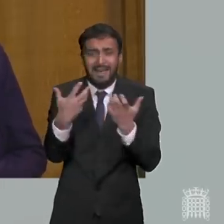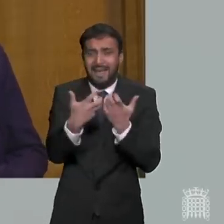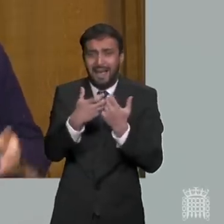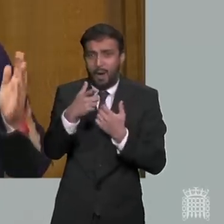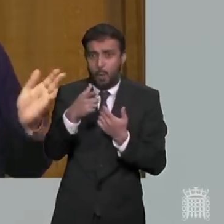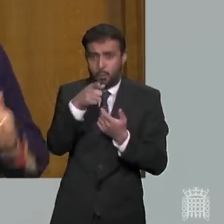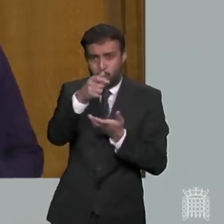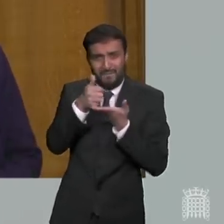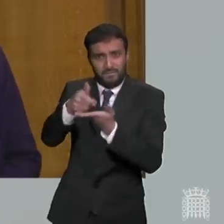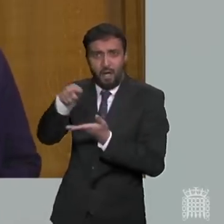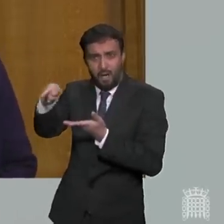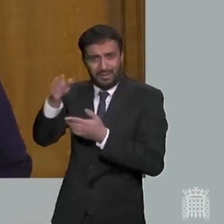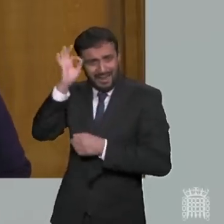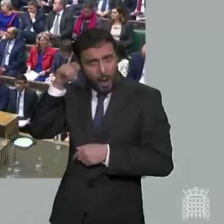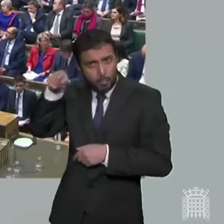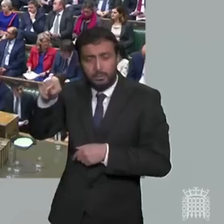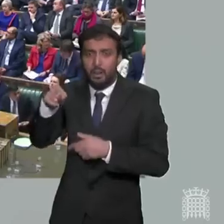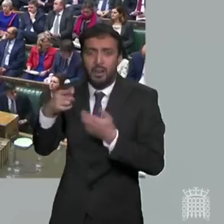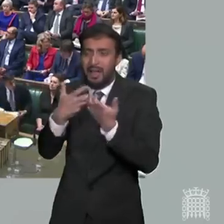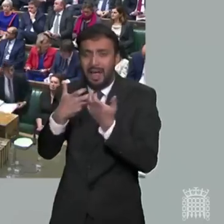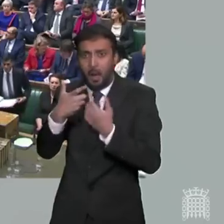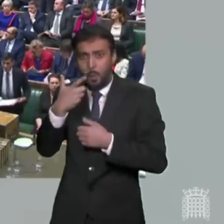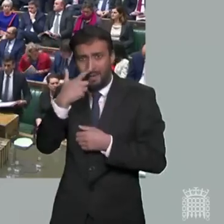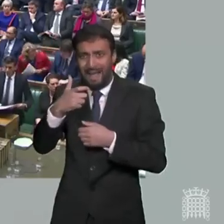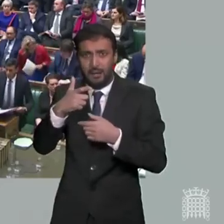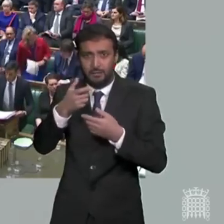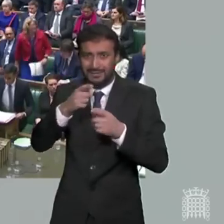housing obligations with this national constraint?